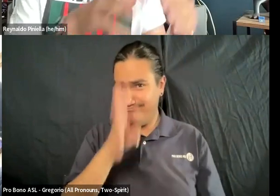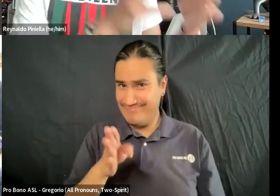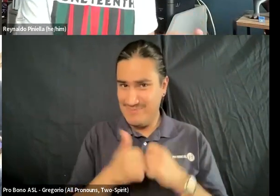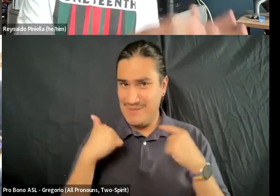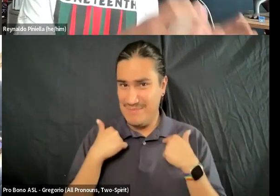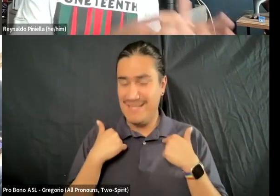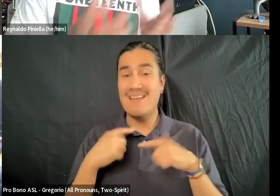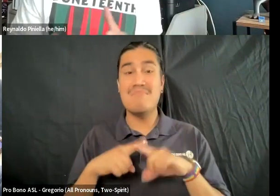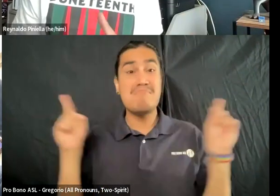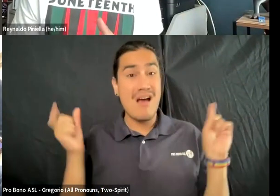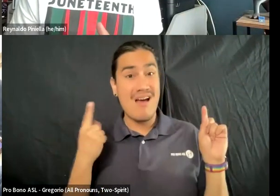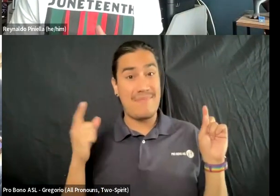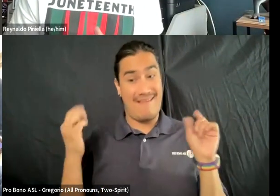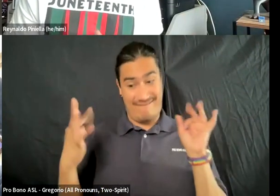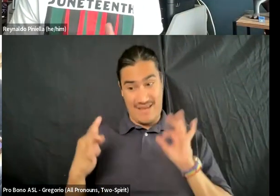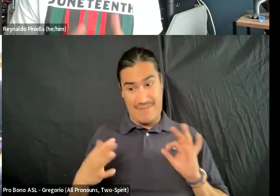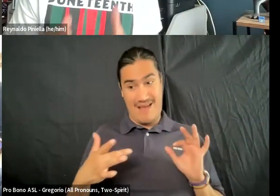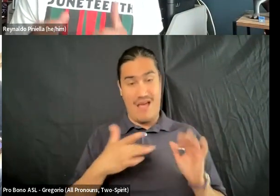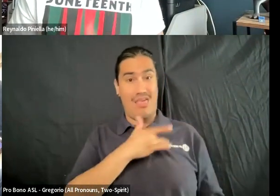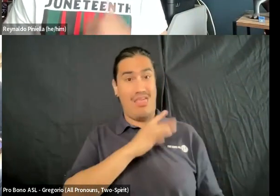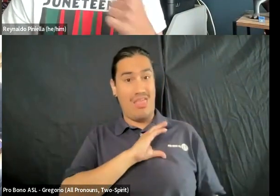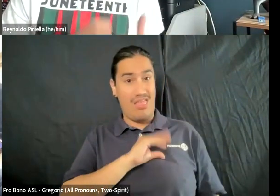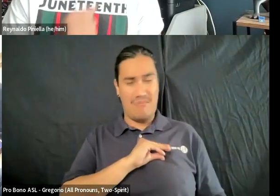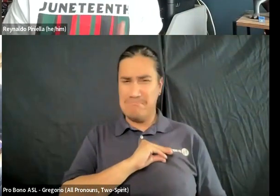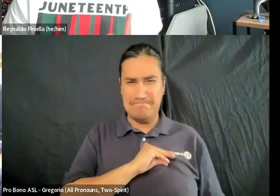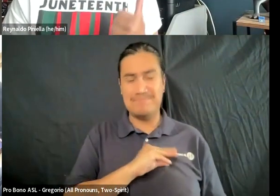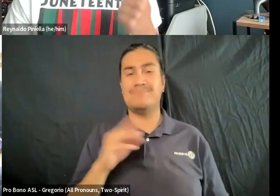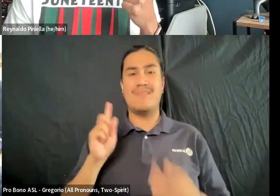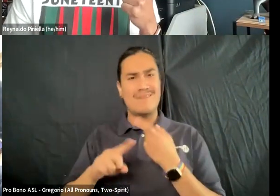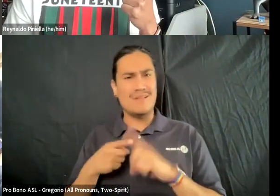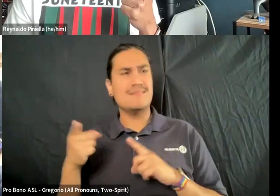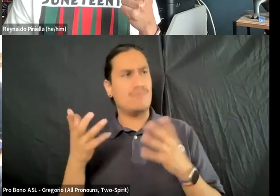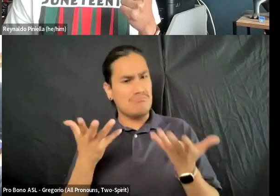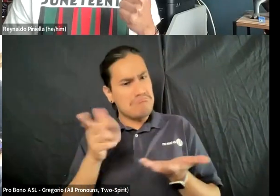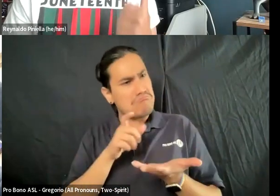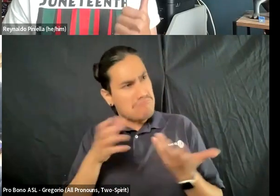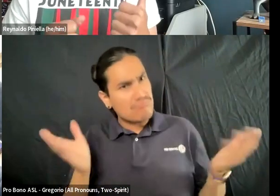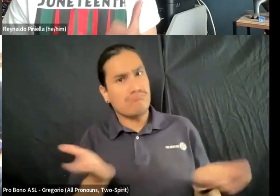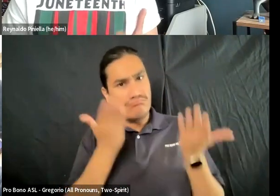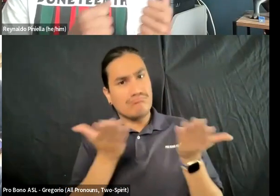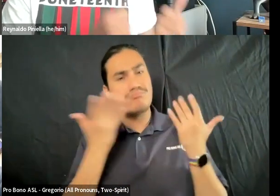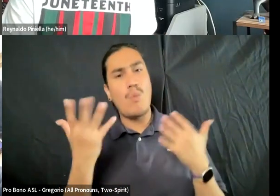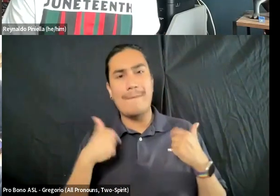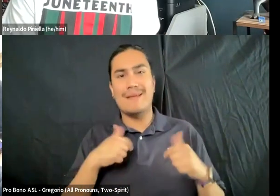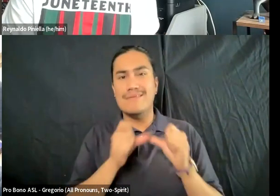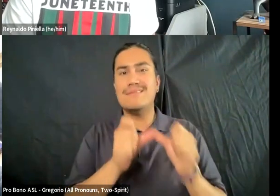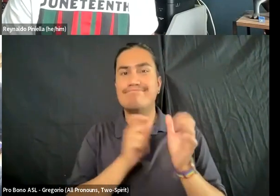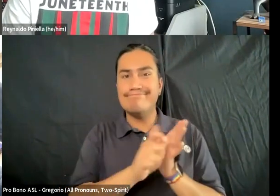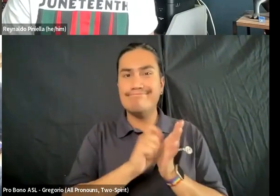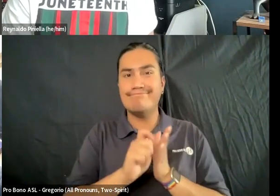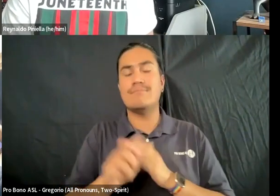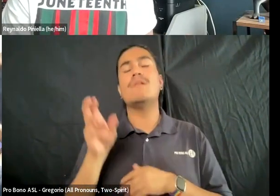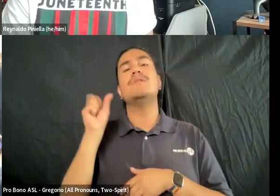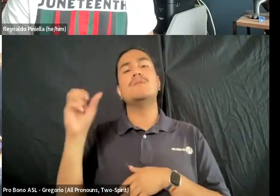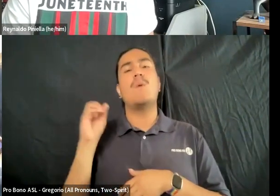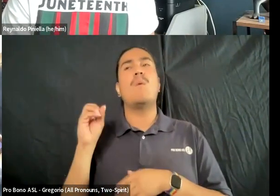But that feedback did not discourage me. You know, my friends wanted me to keep going. And so much of my work as an actor was